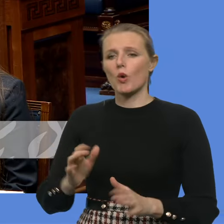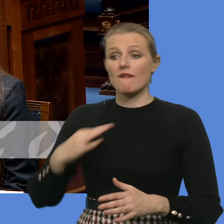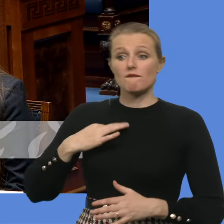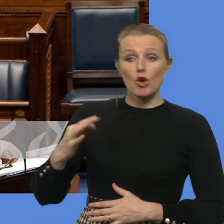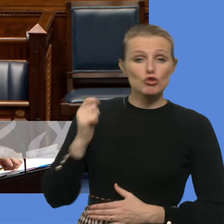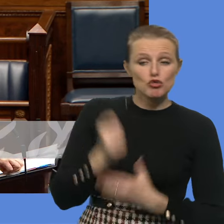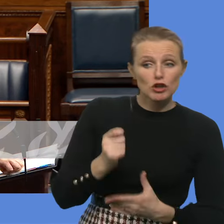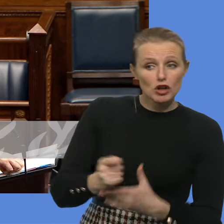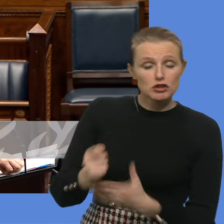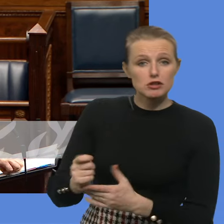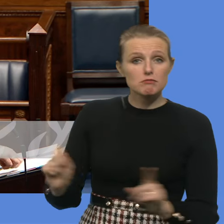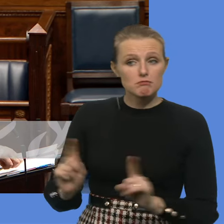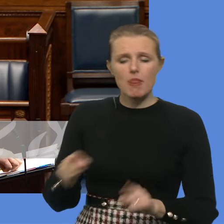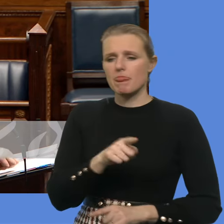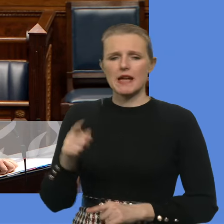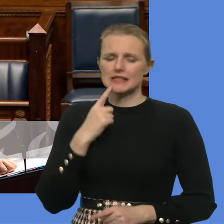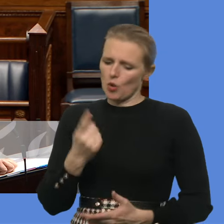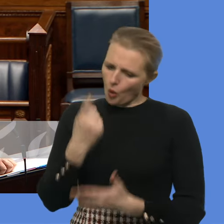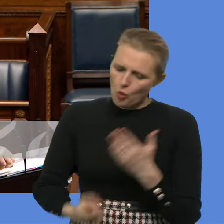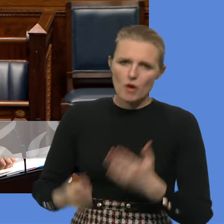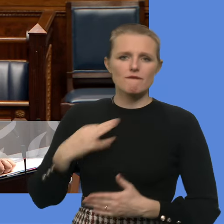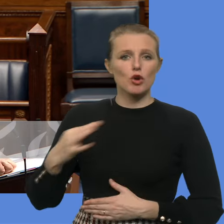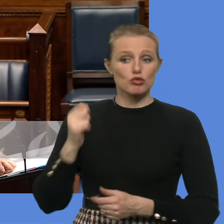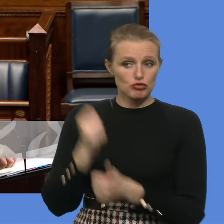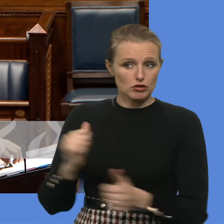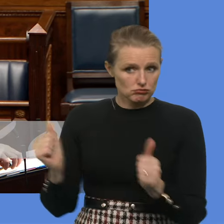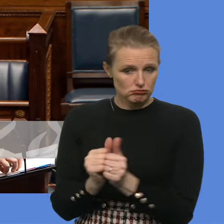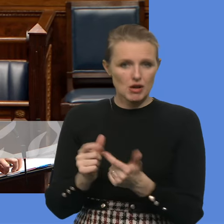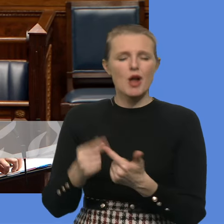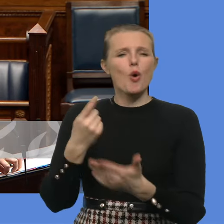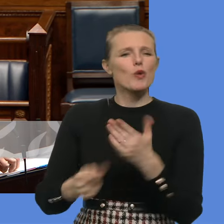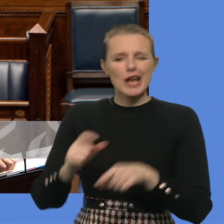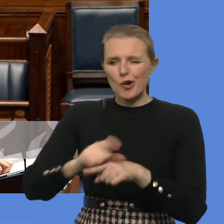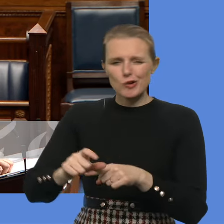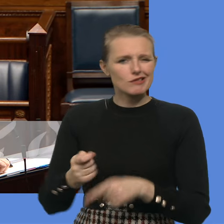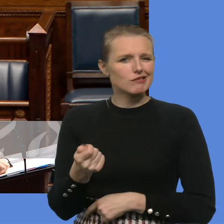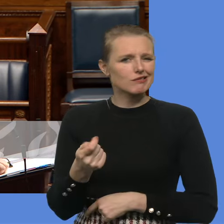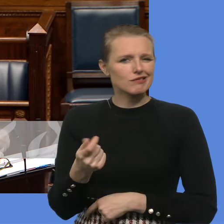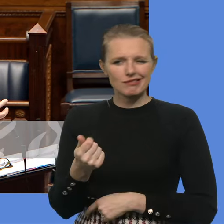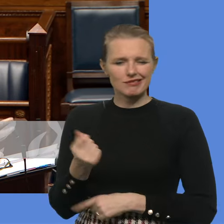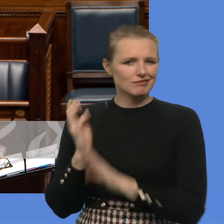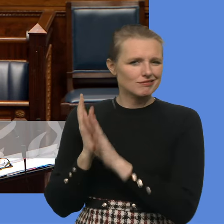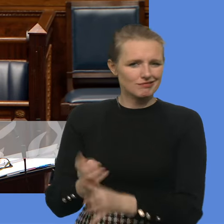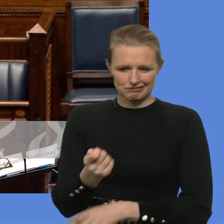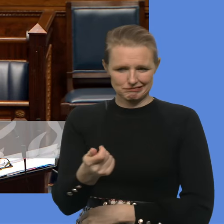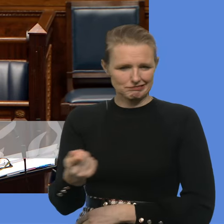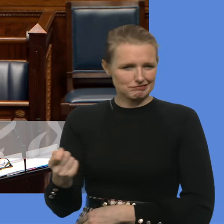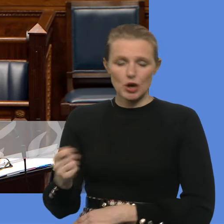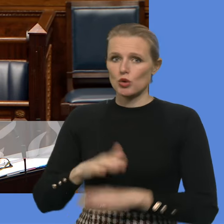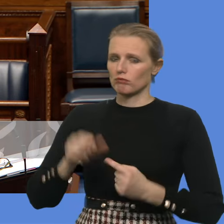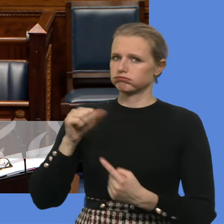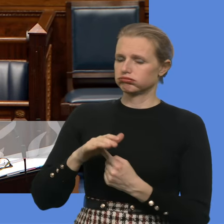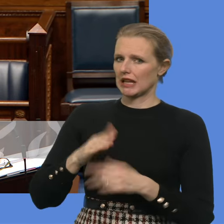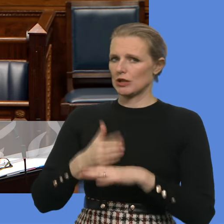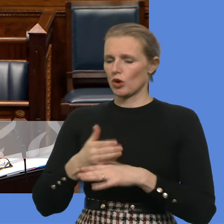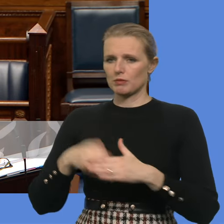regional spread, and it was only for courses that were no longer required or that were very poor uptake in courses, that it wasn't from key positions